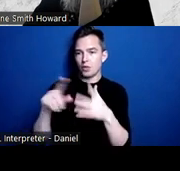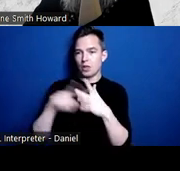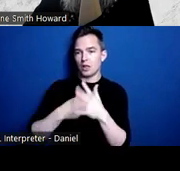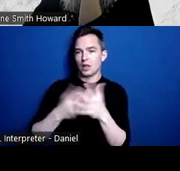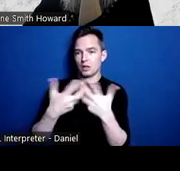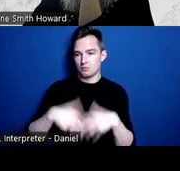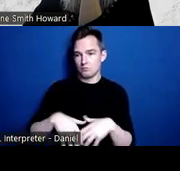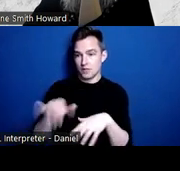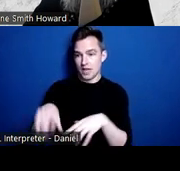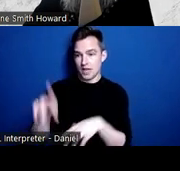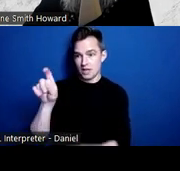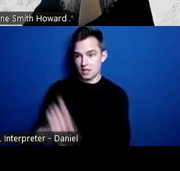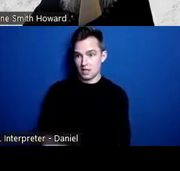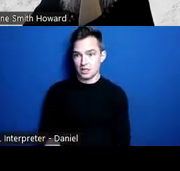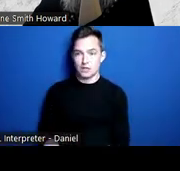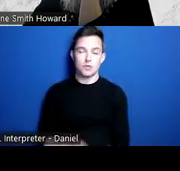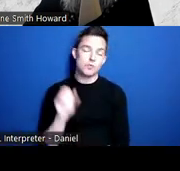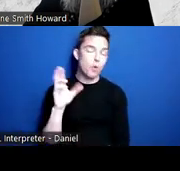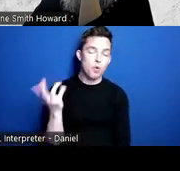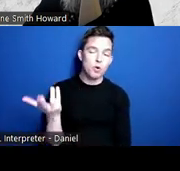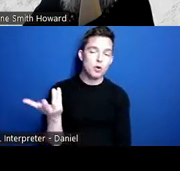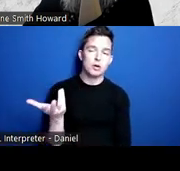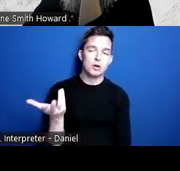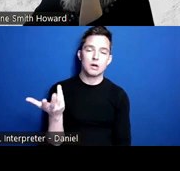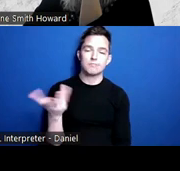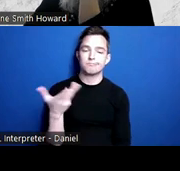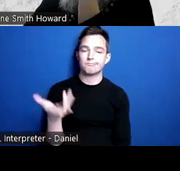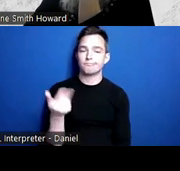or is